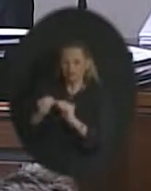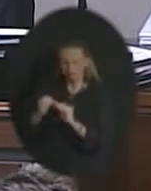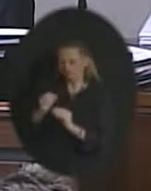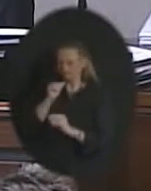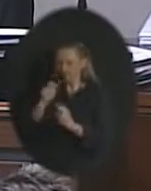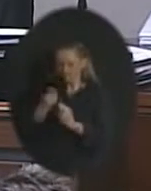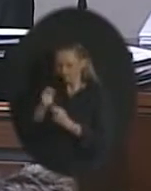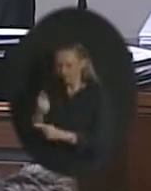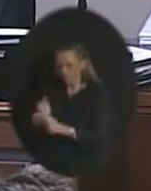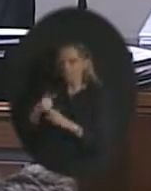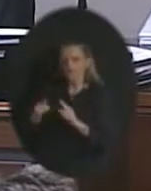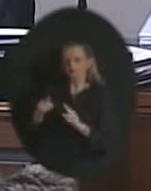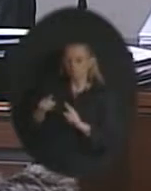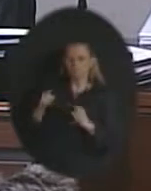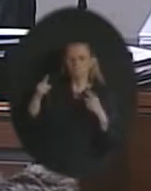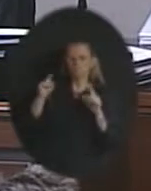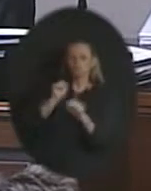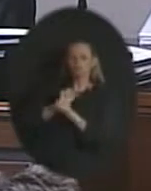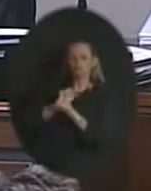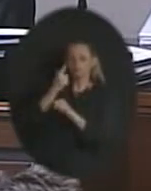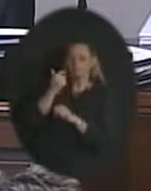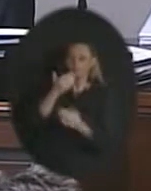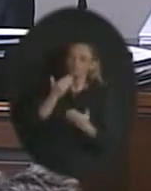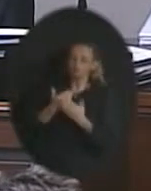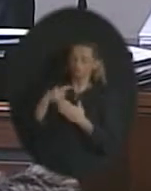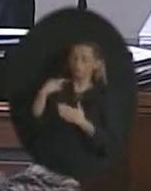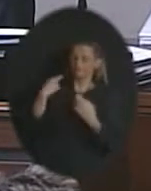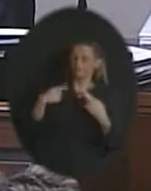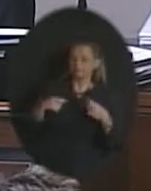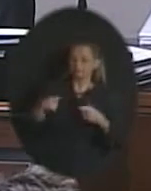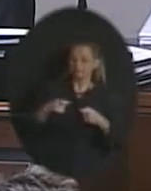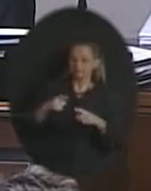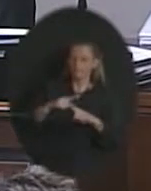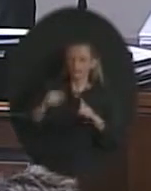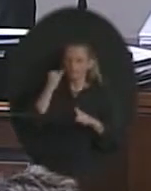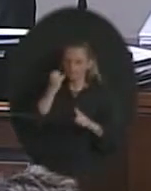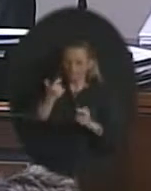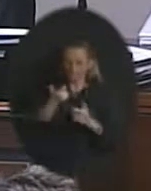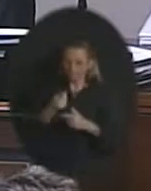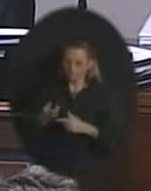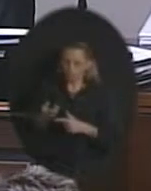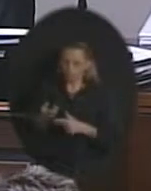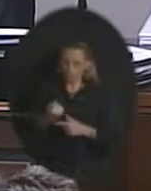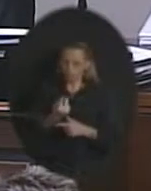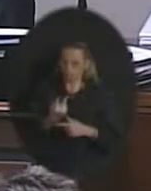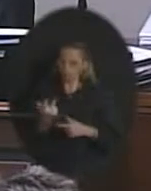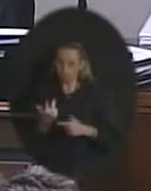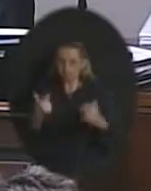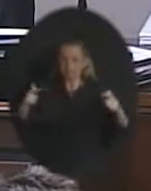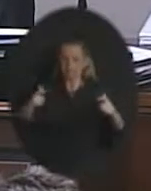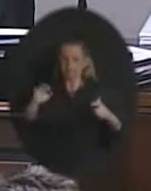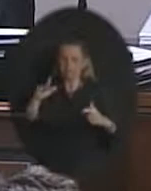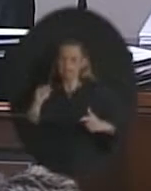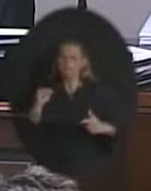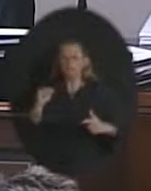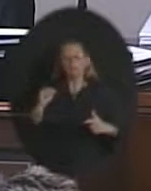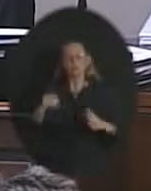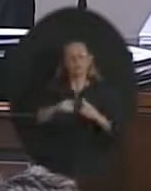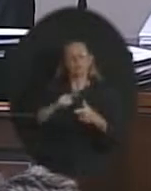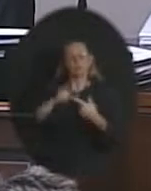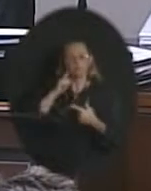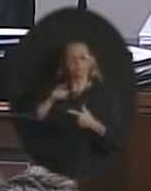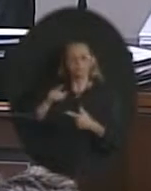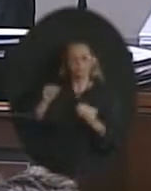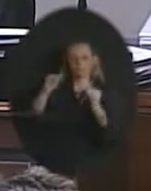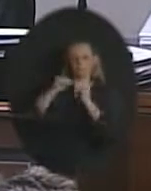because of our good risk management. But if we had a couple of big claims, we might find ourselves in a situation where we would have to put some more money in